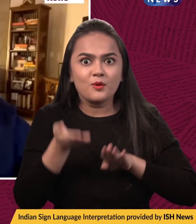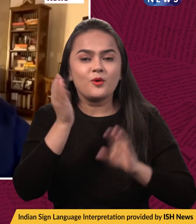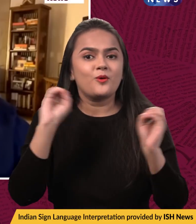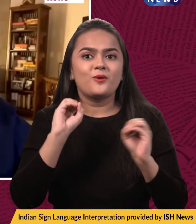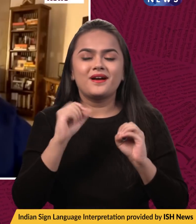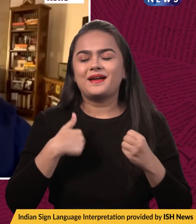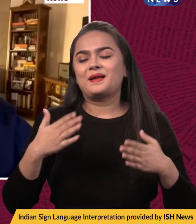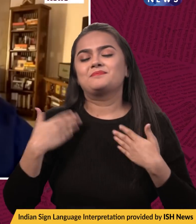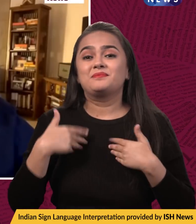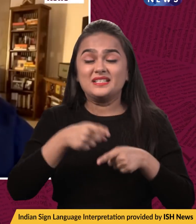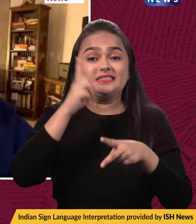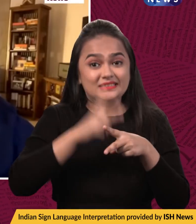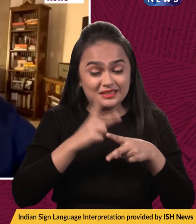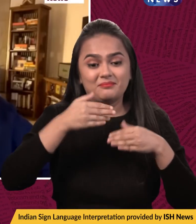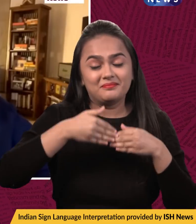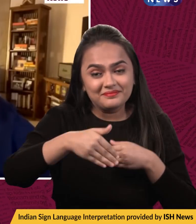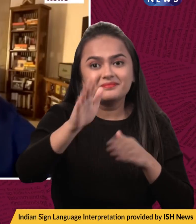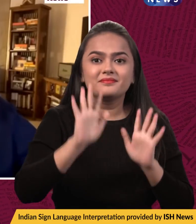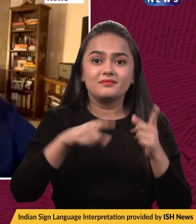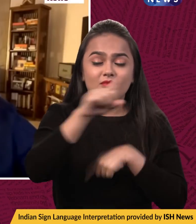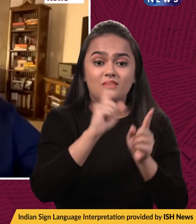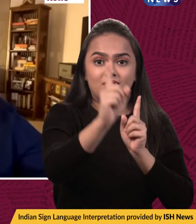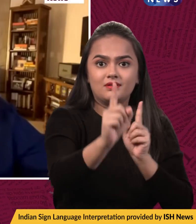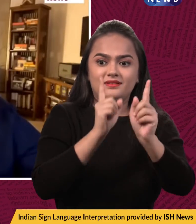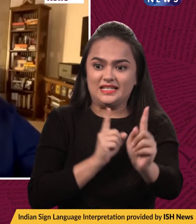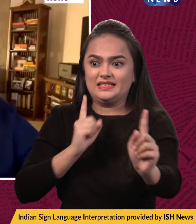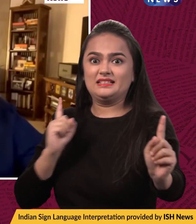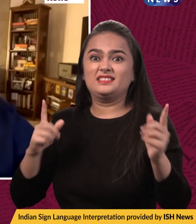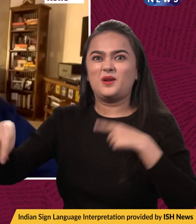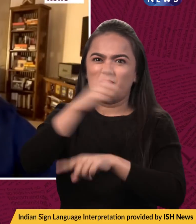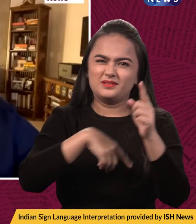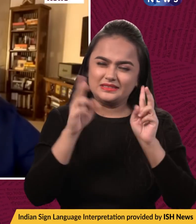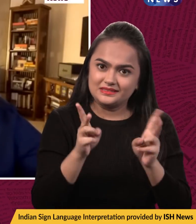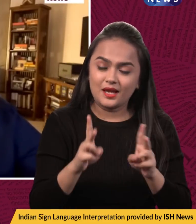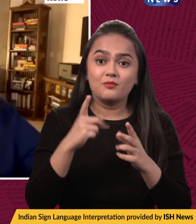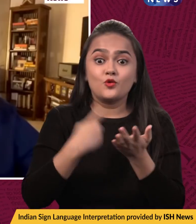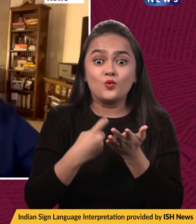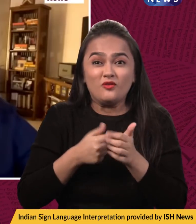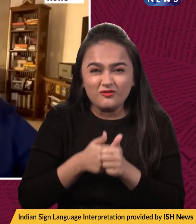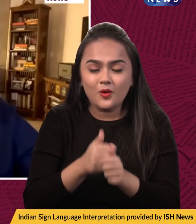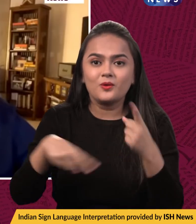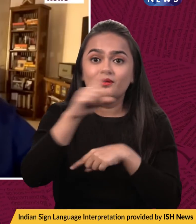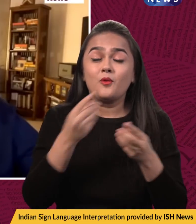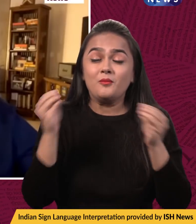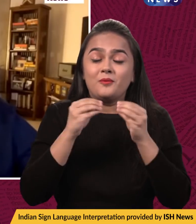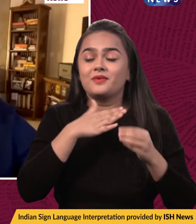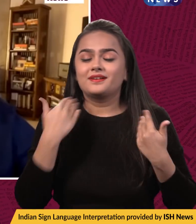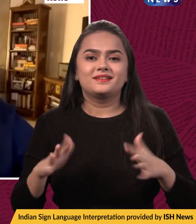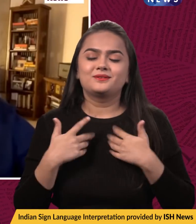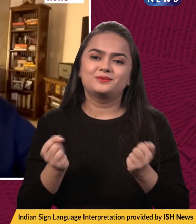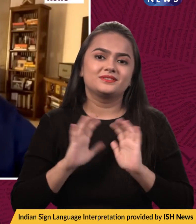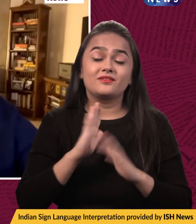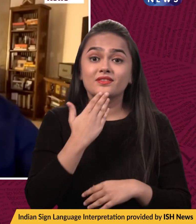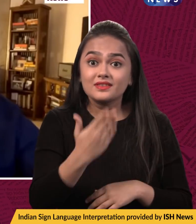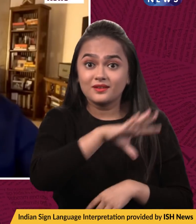this weekend, and we do hope that people will continue to maintain social distancing and follow the rules in order to make sure that we don't lose any more